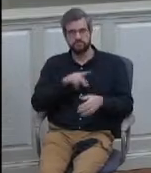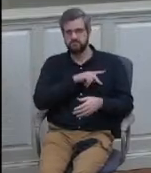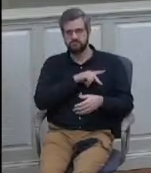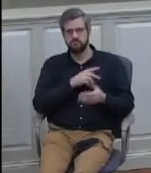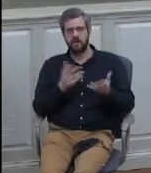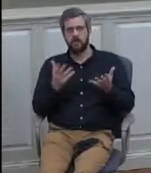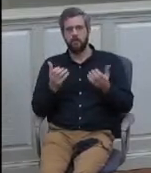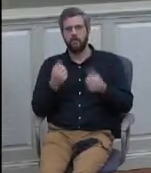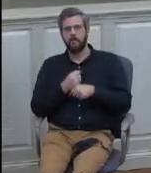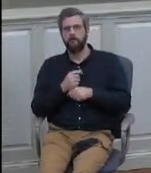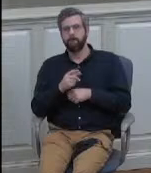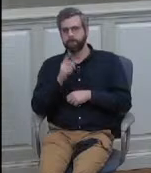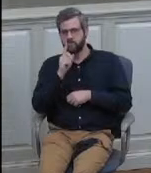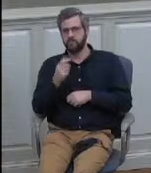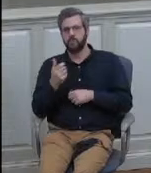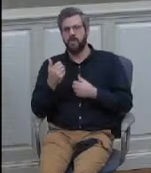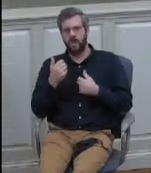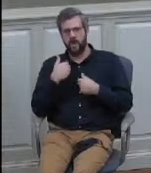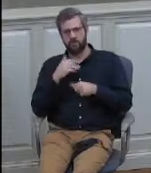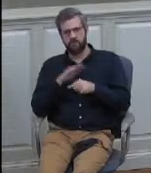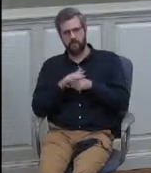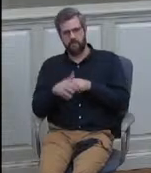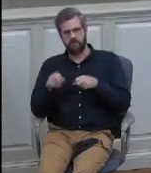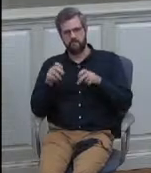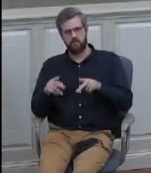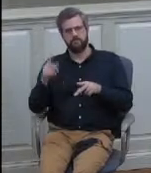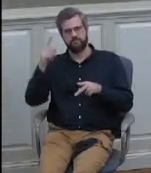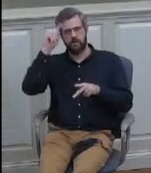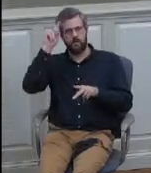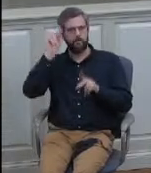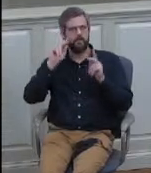I just want to make sure we get ample opportunity for the public.